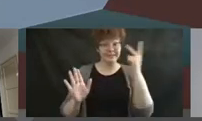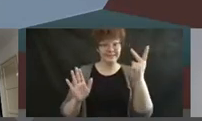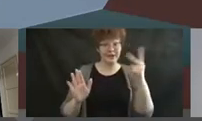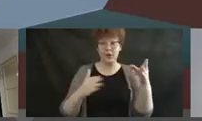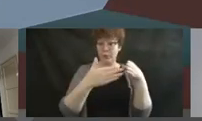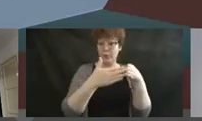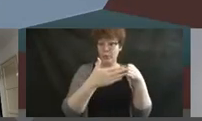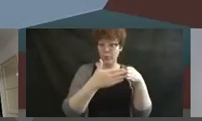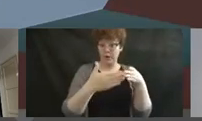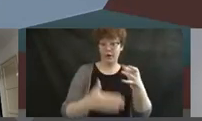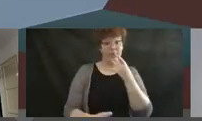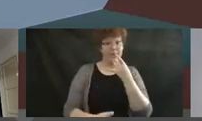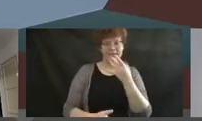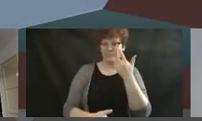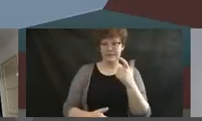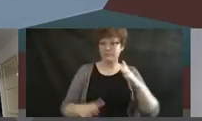want to do that.